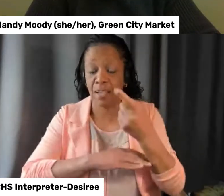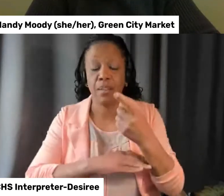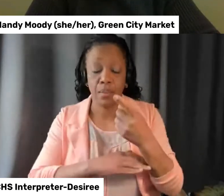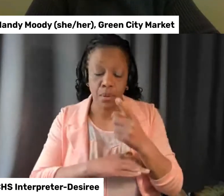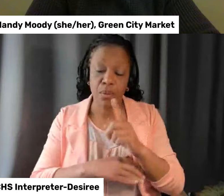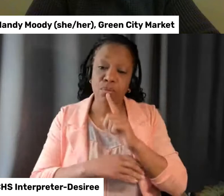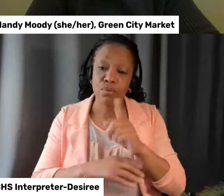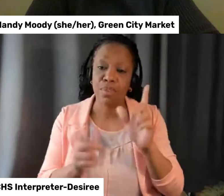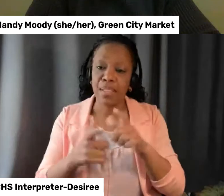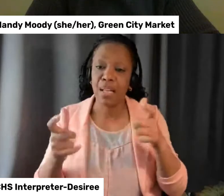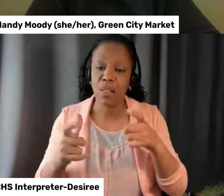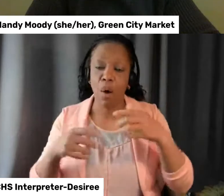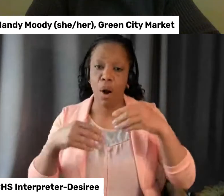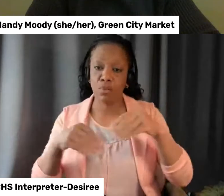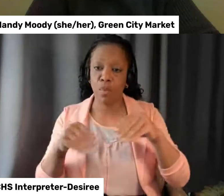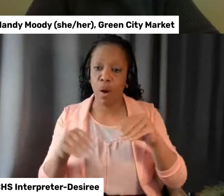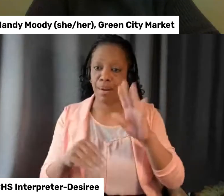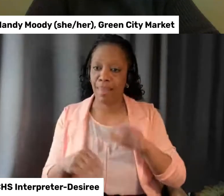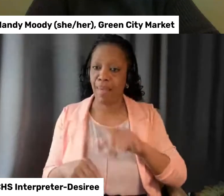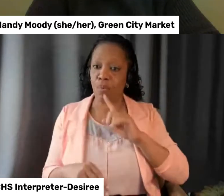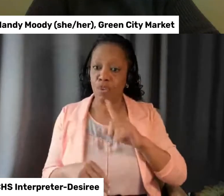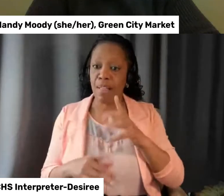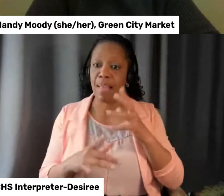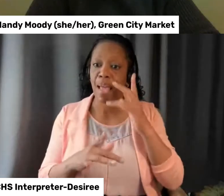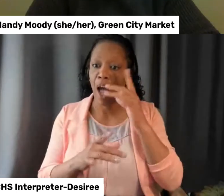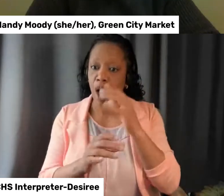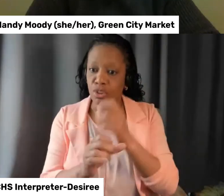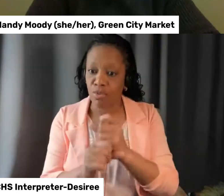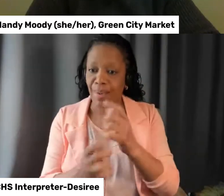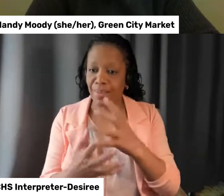market that attracts a lot of shoppers, a